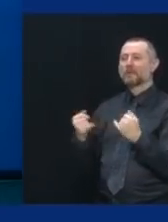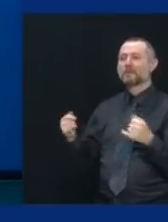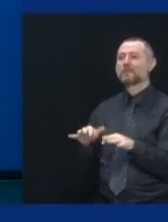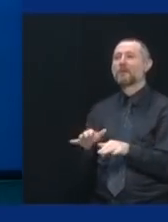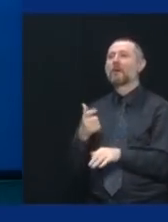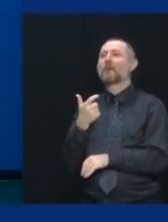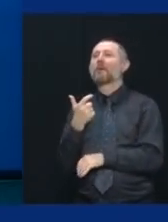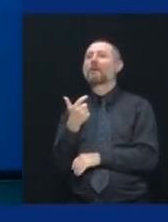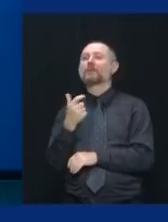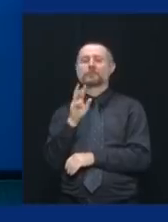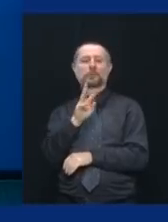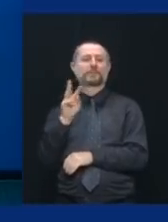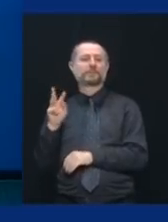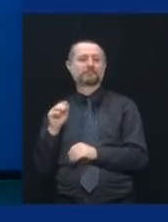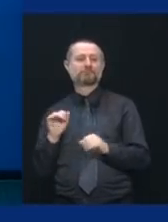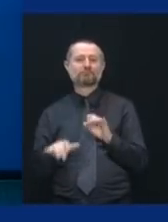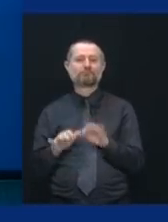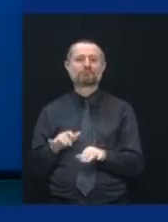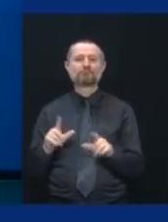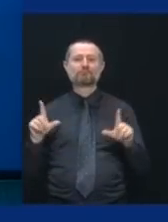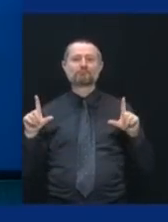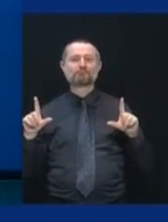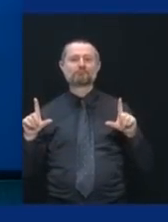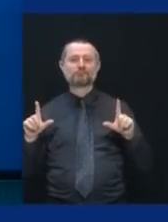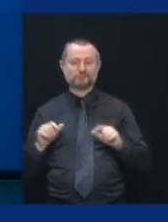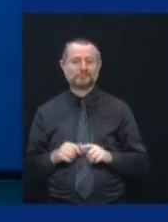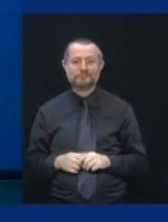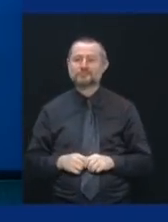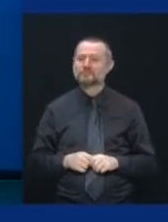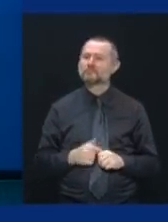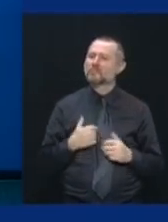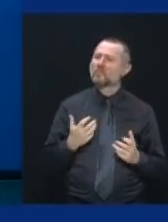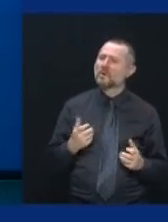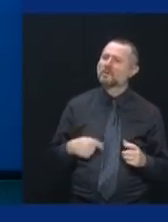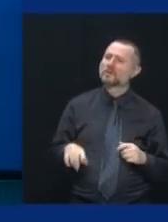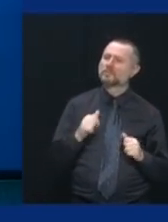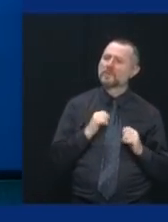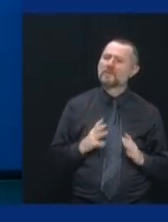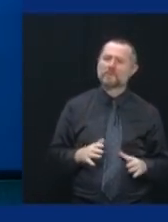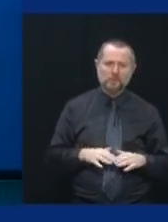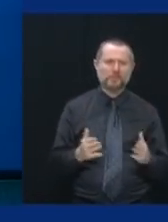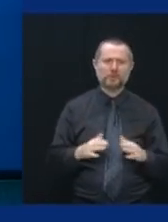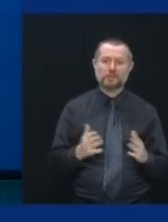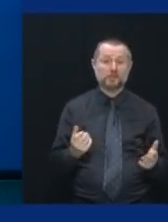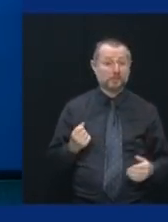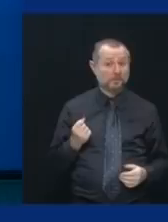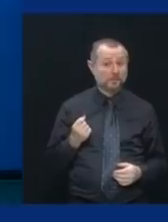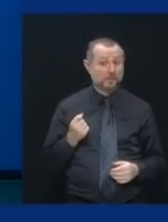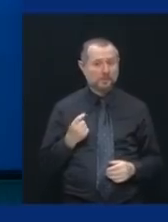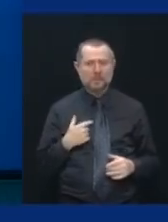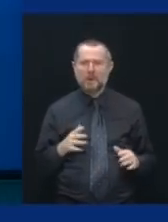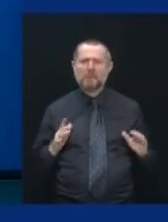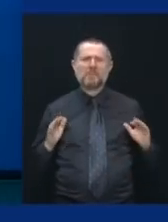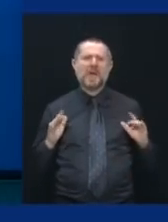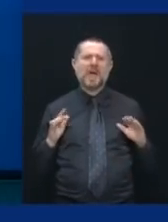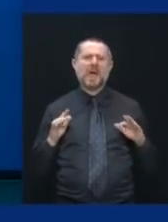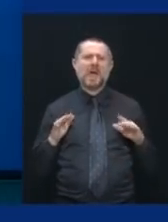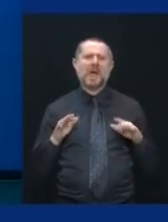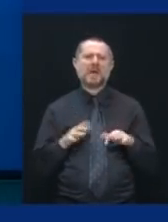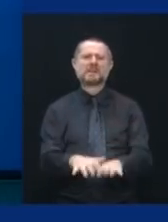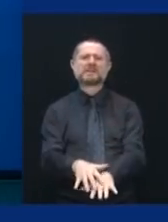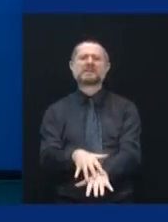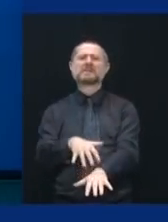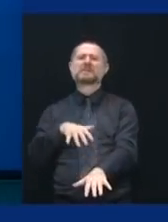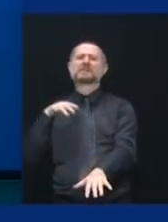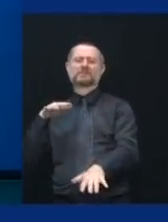to thread the needle. We want the performances. We don't want mass gatherings. We don't want large